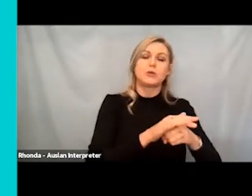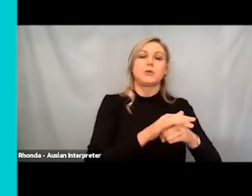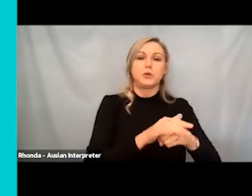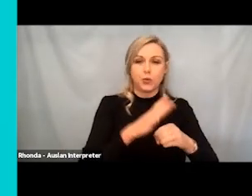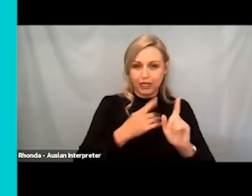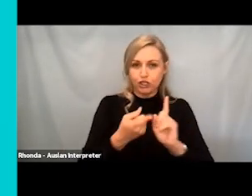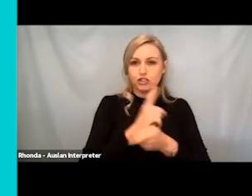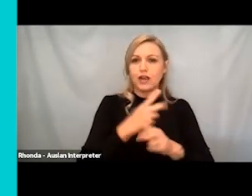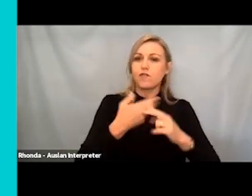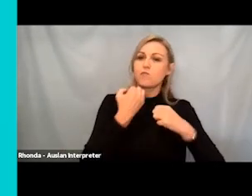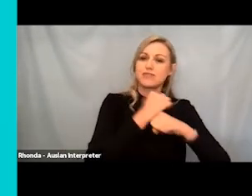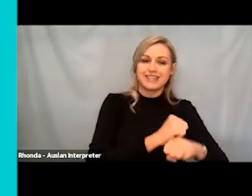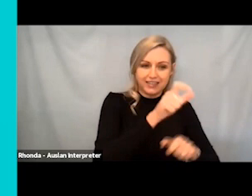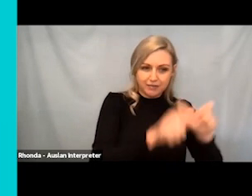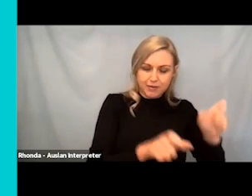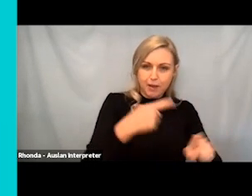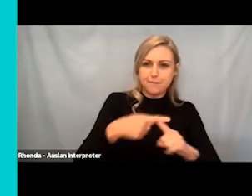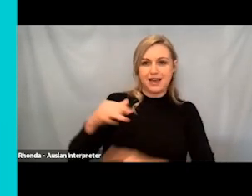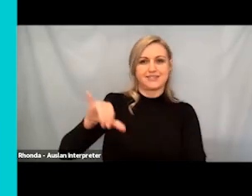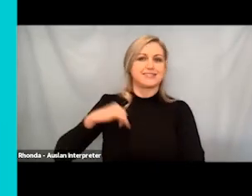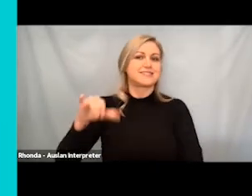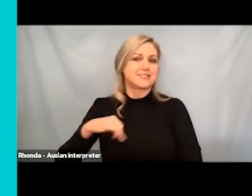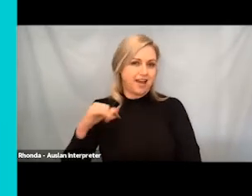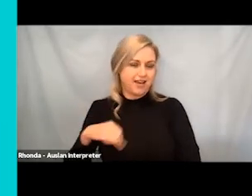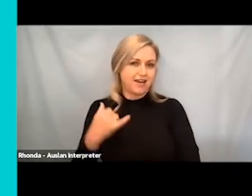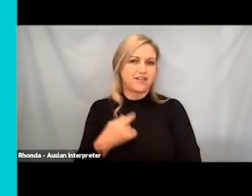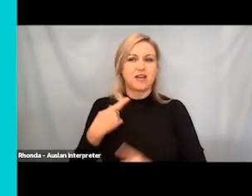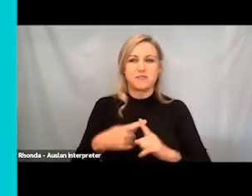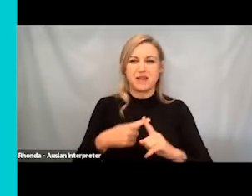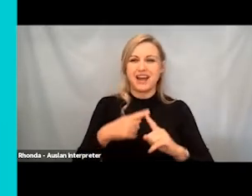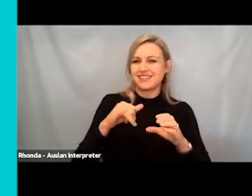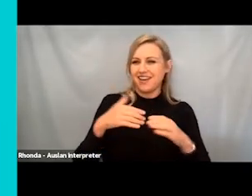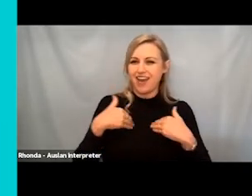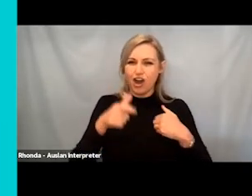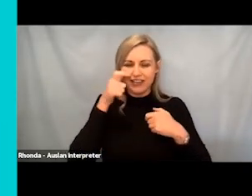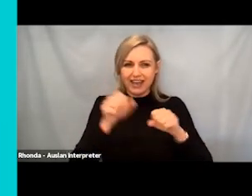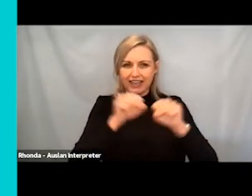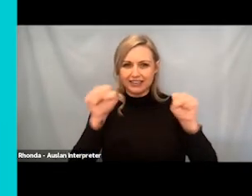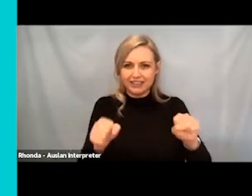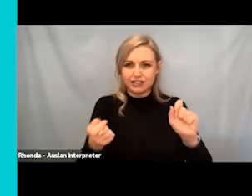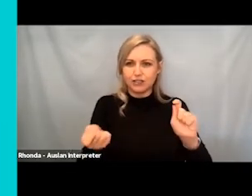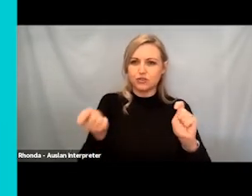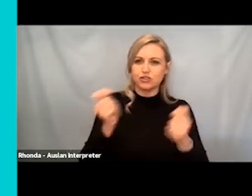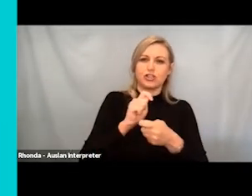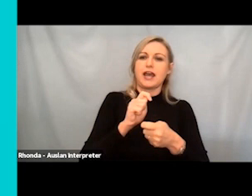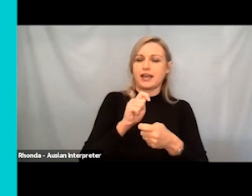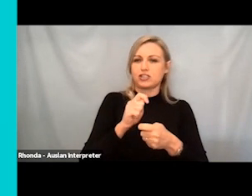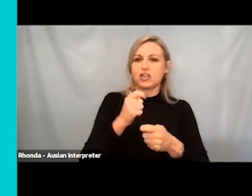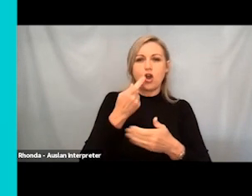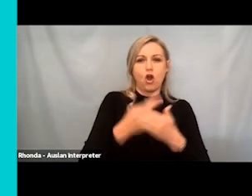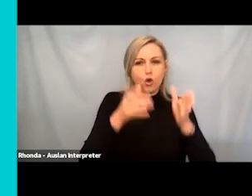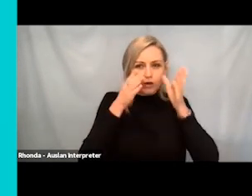staff, and as a result of reorientation of the healthcare system and research effort towards much more pressing acute needs